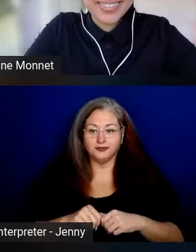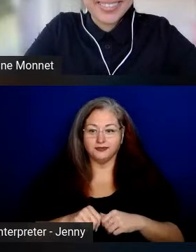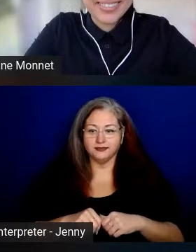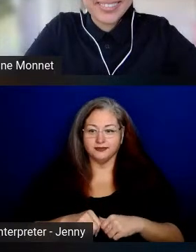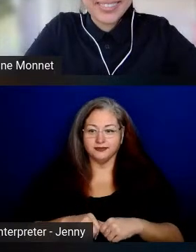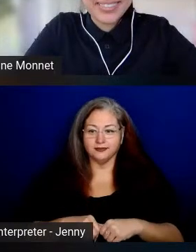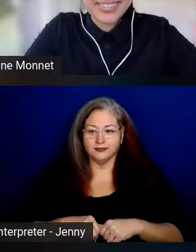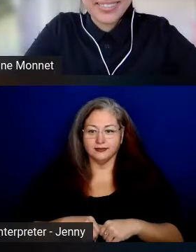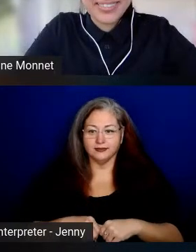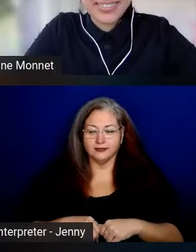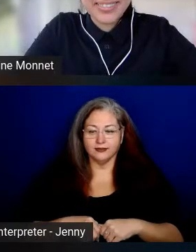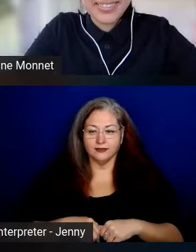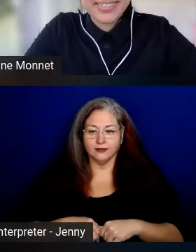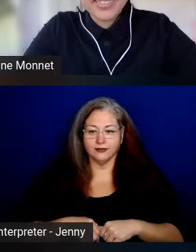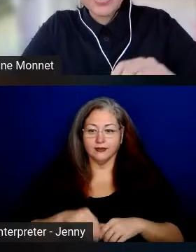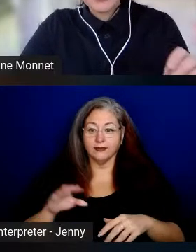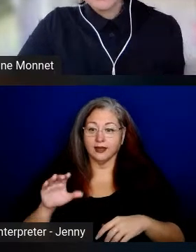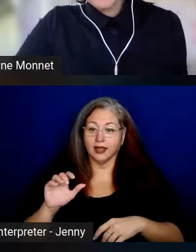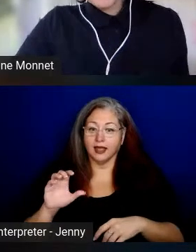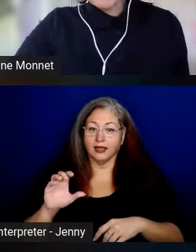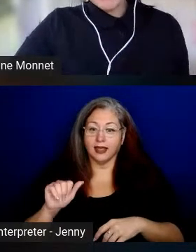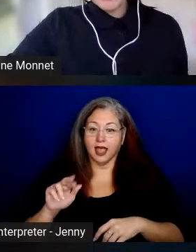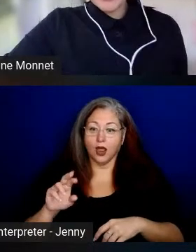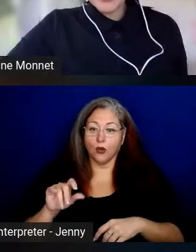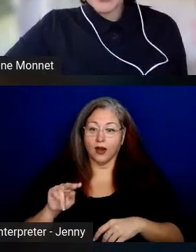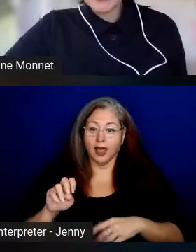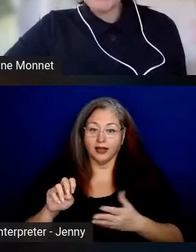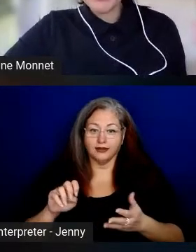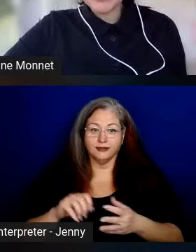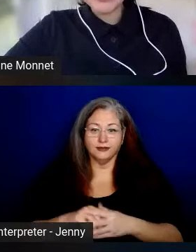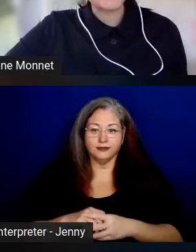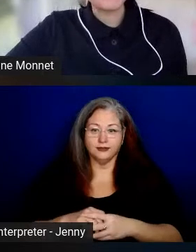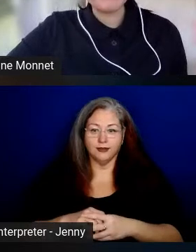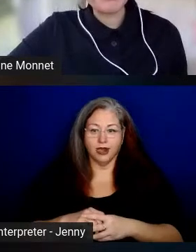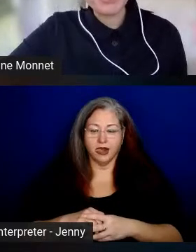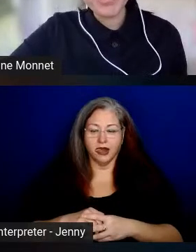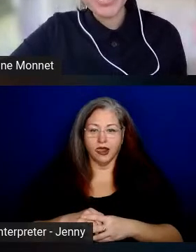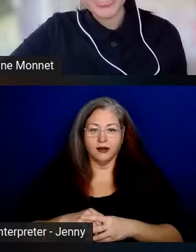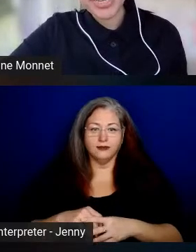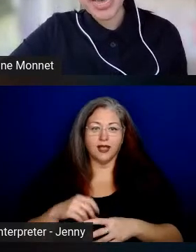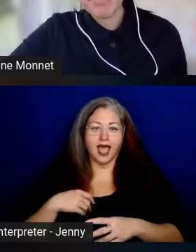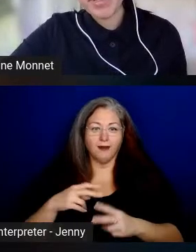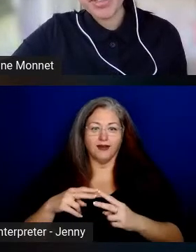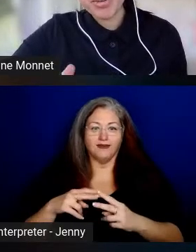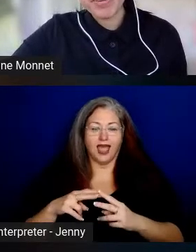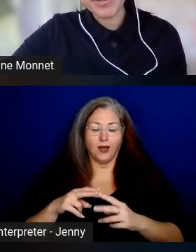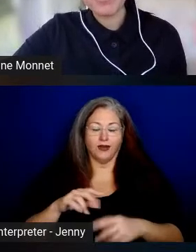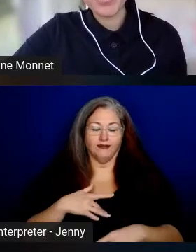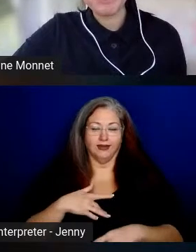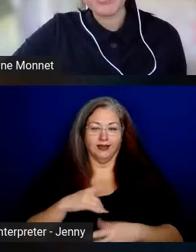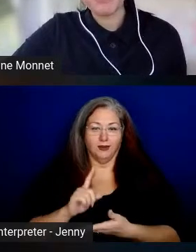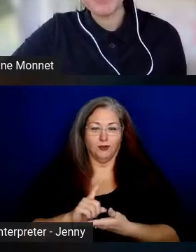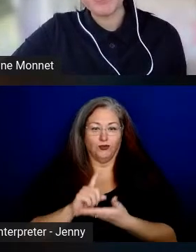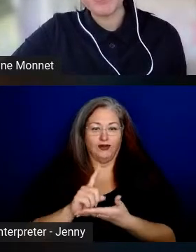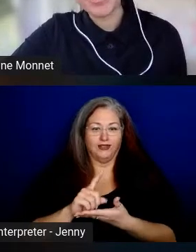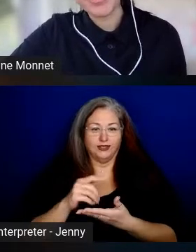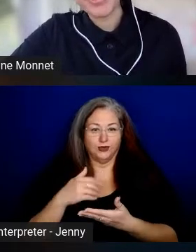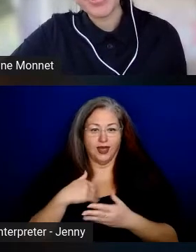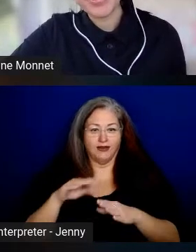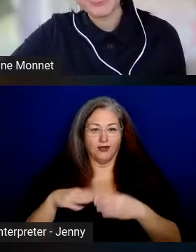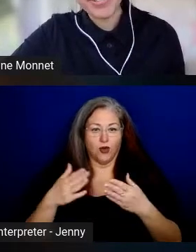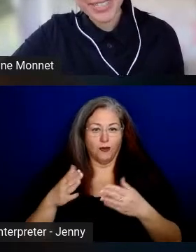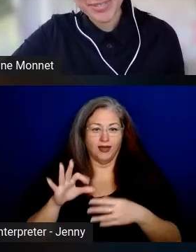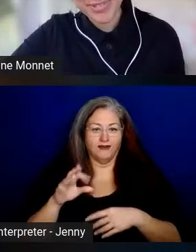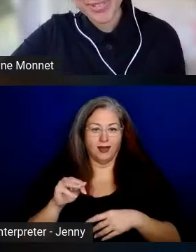And Caroline. Well, I feel extremely privileged to have been the opening film of Mother